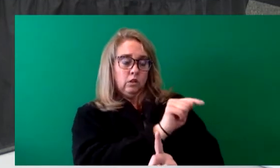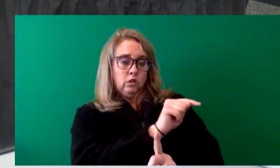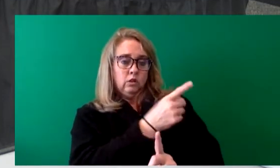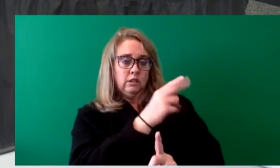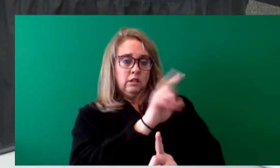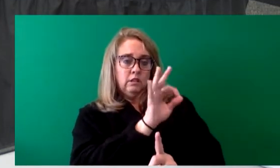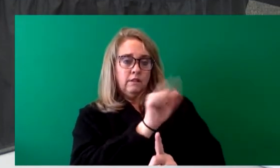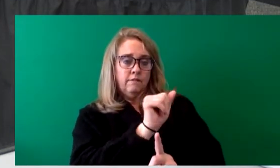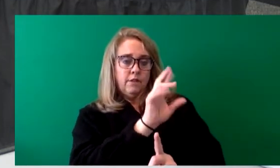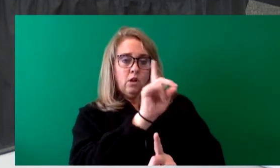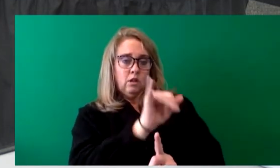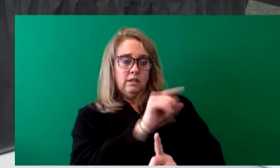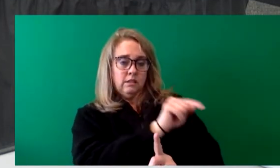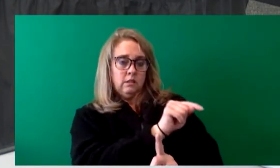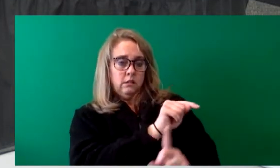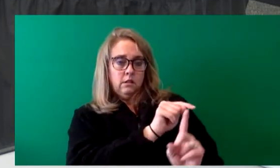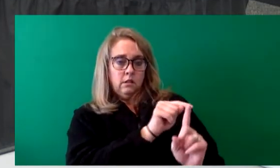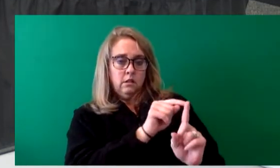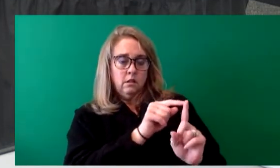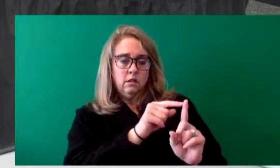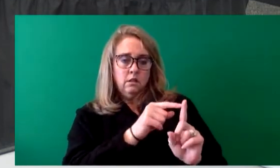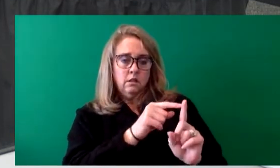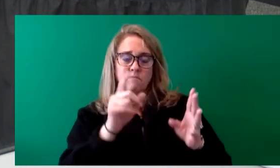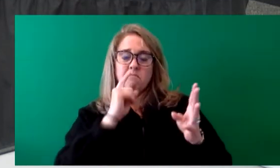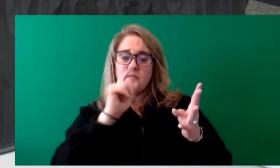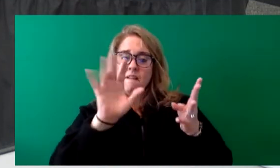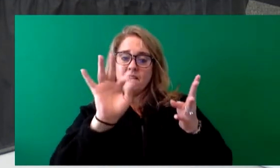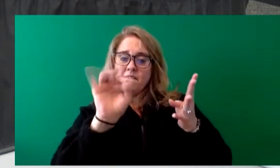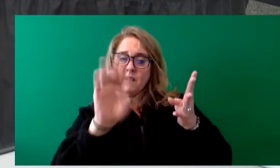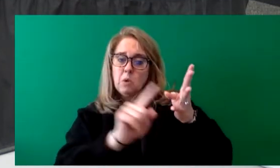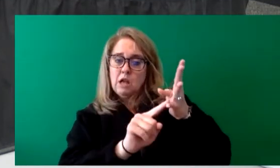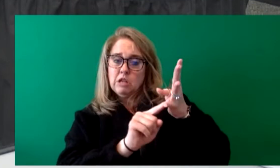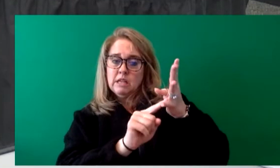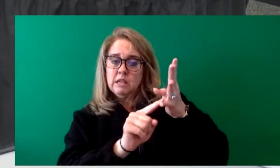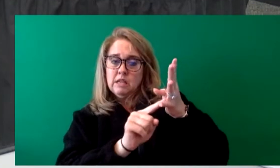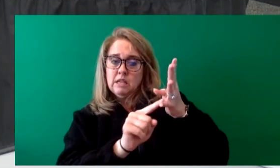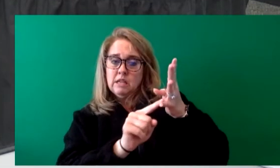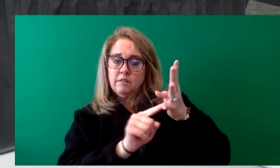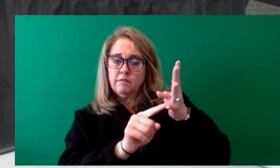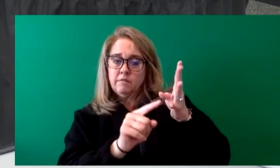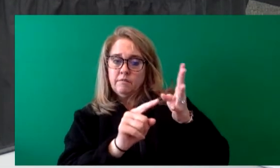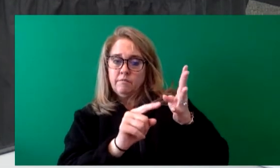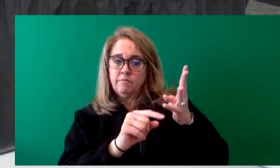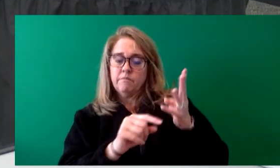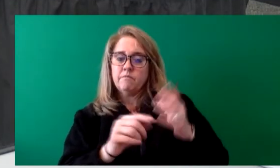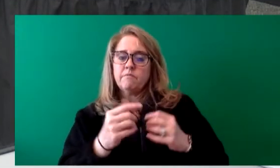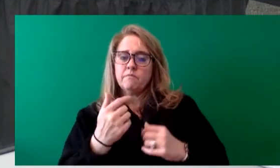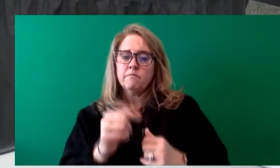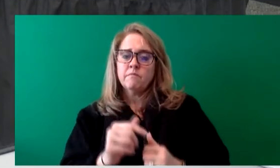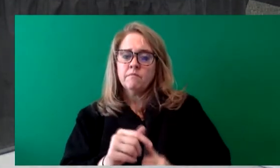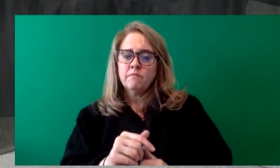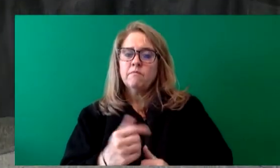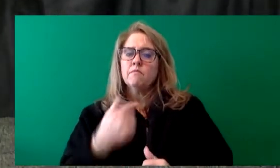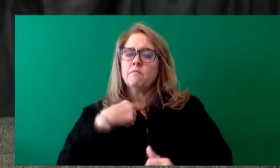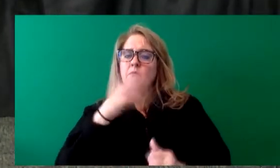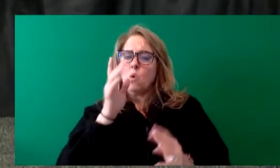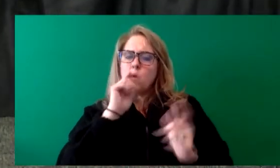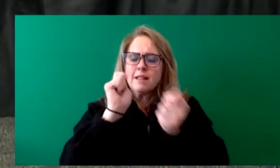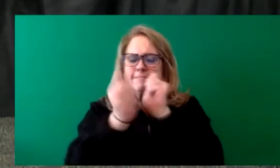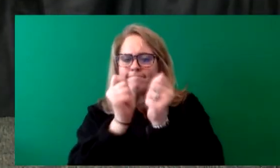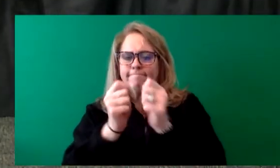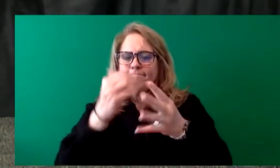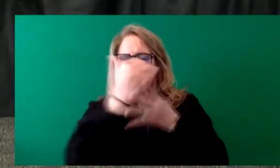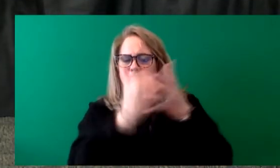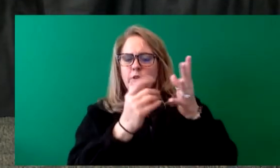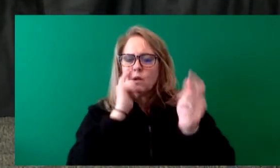February 28th, our guidance is changing, correct? So we'll bring that up and describe it in just a minute. Yes, specifically, school